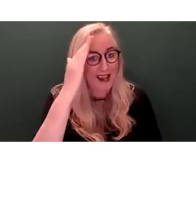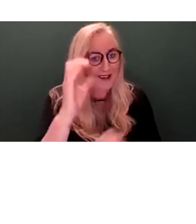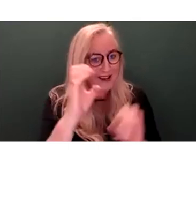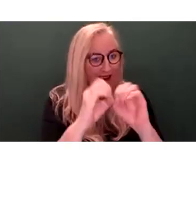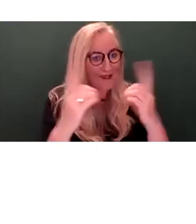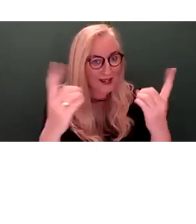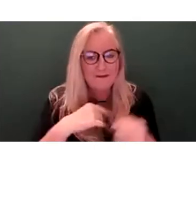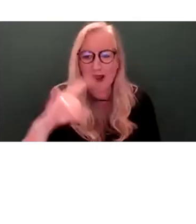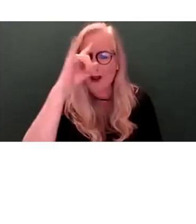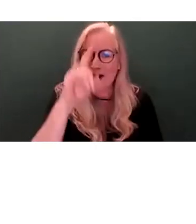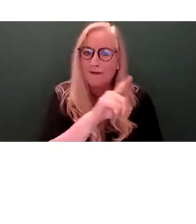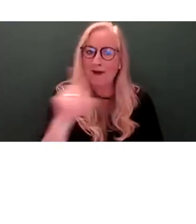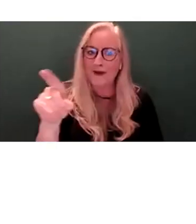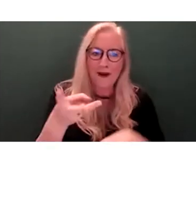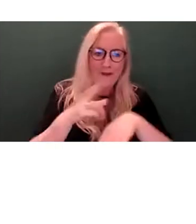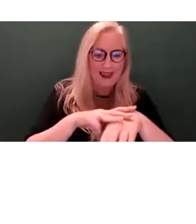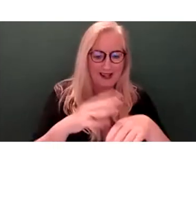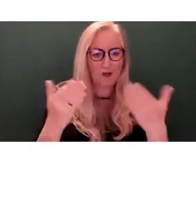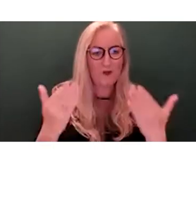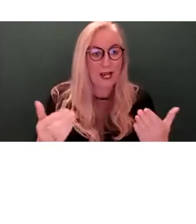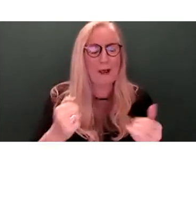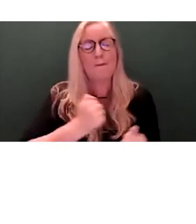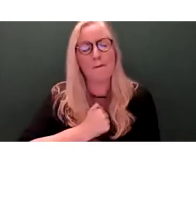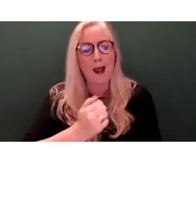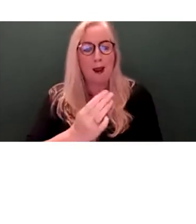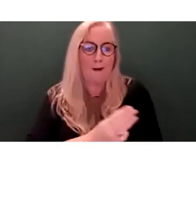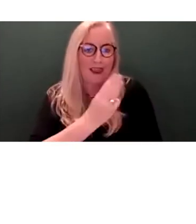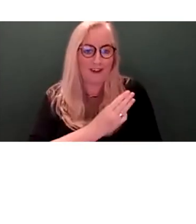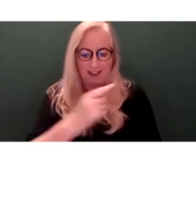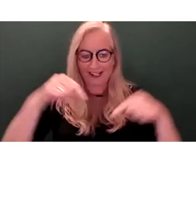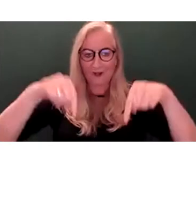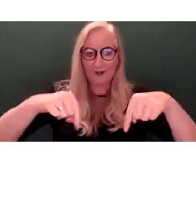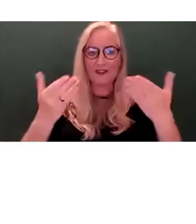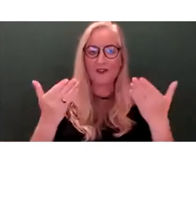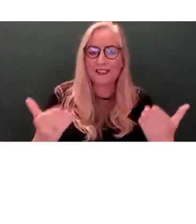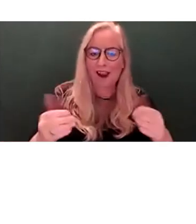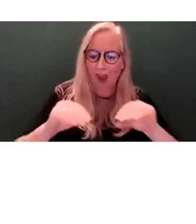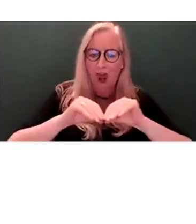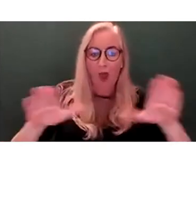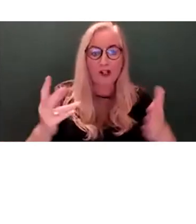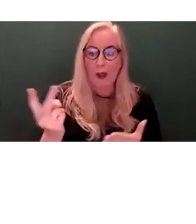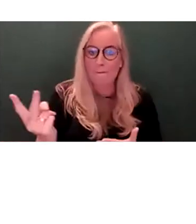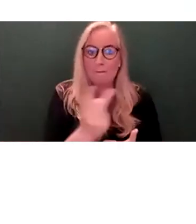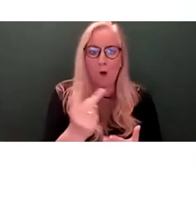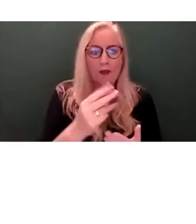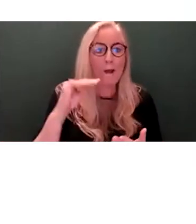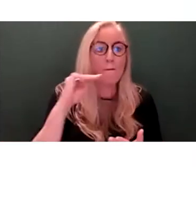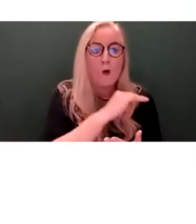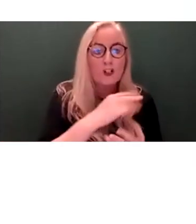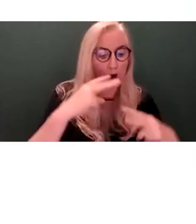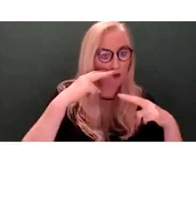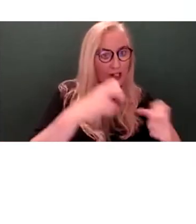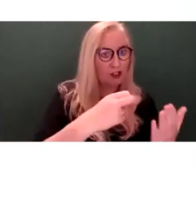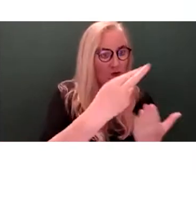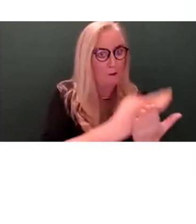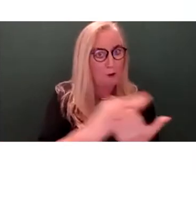I hope you're all very well today. It's my pleasure to be here today in order to launch both of these important research